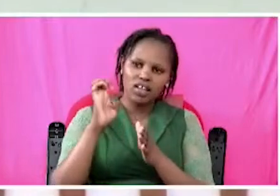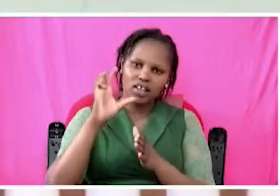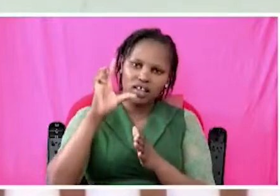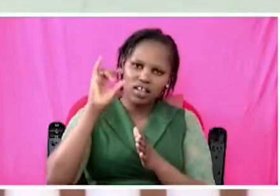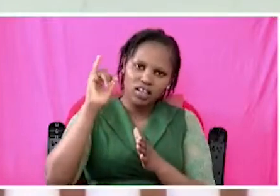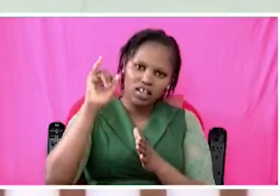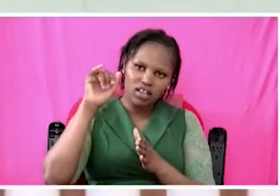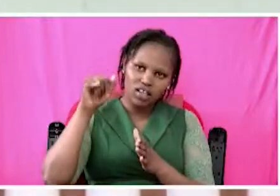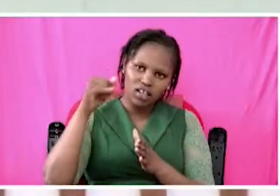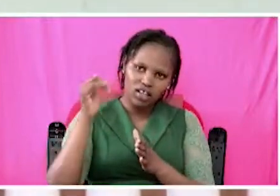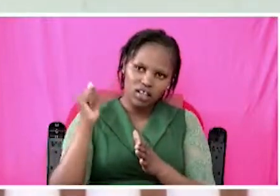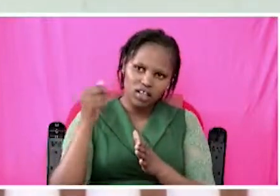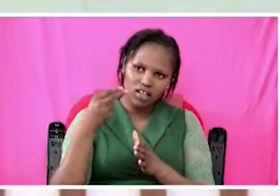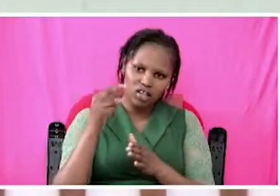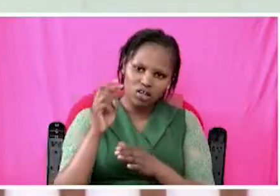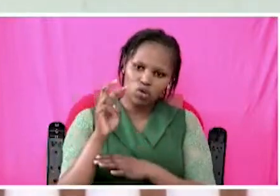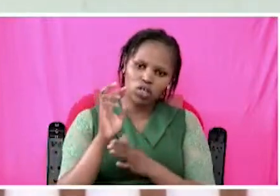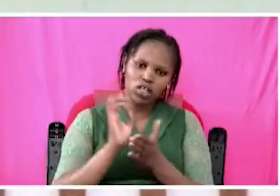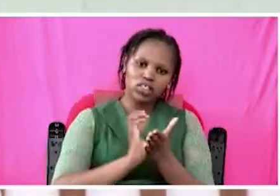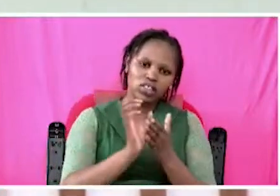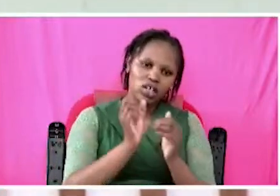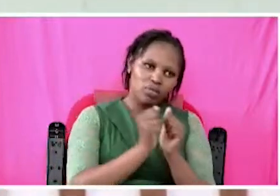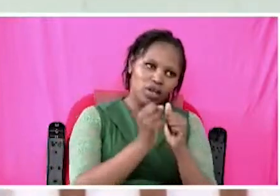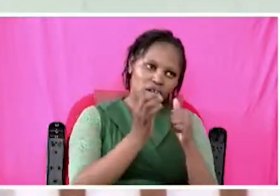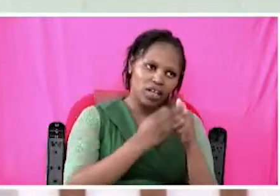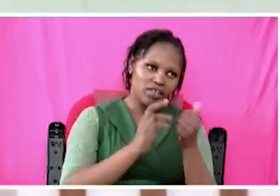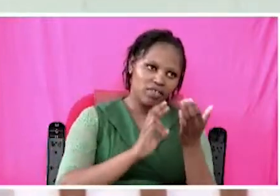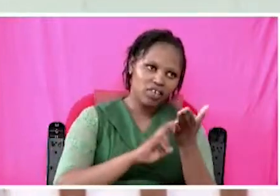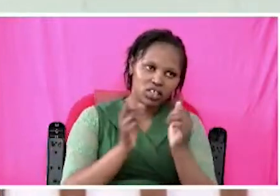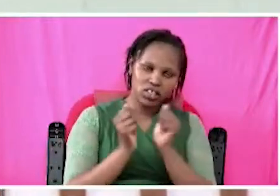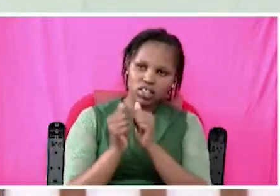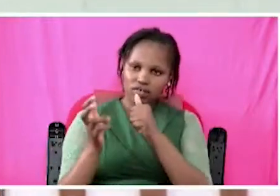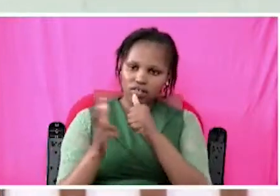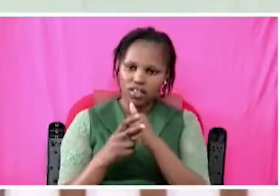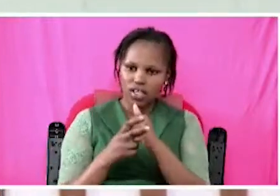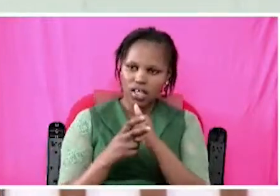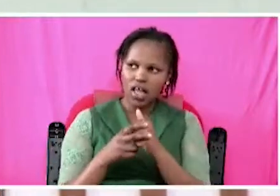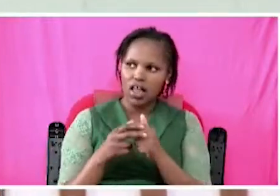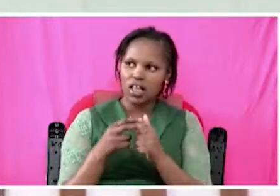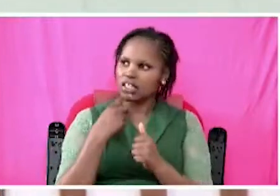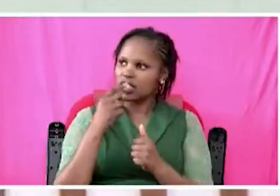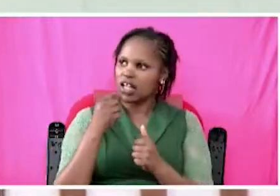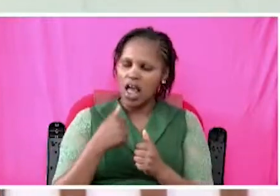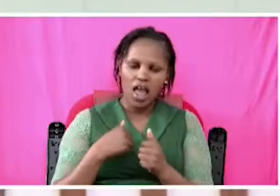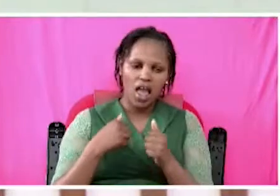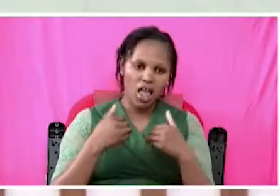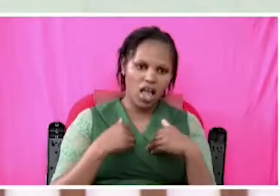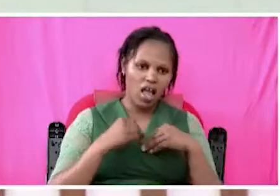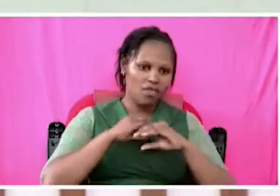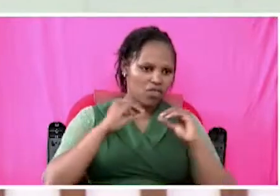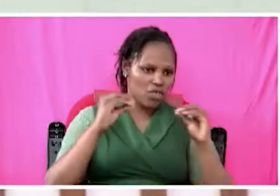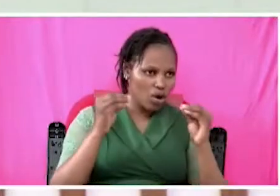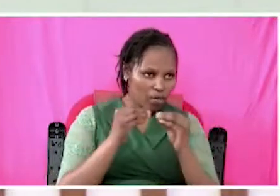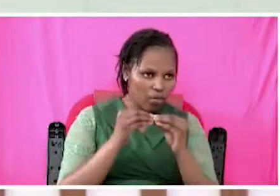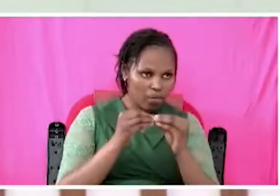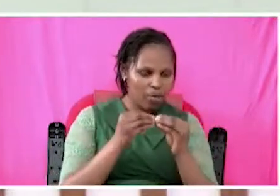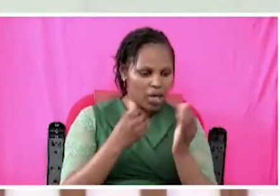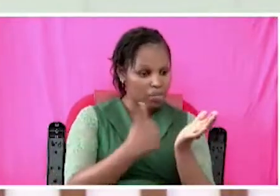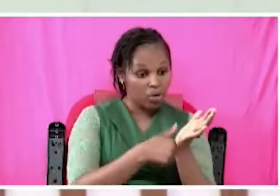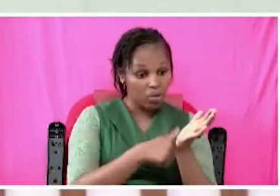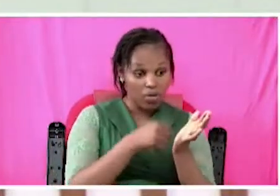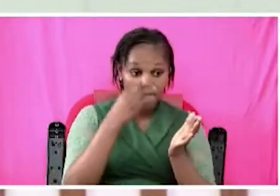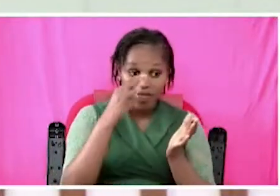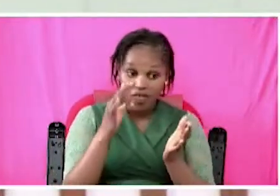18, verses 17 or 18. There he says, I have not made trouble for Israel.